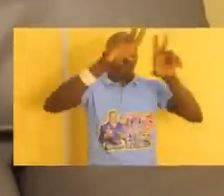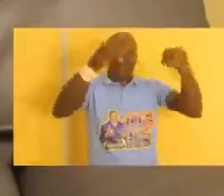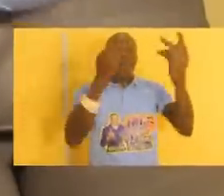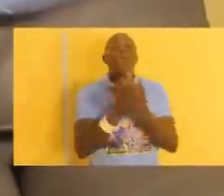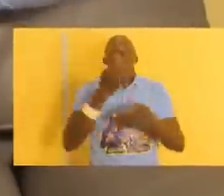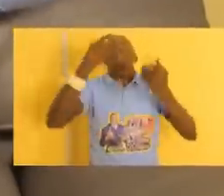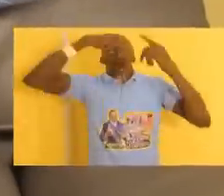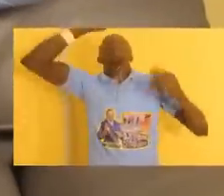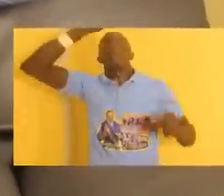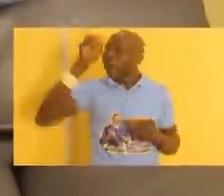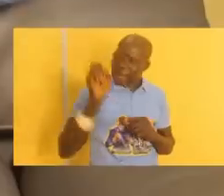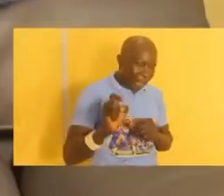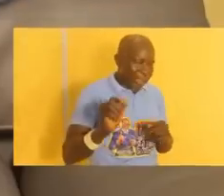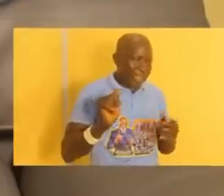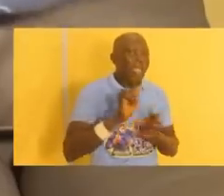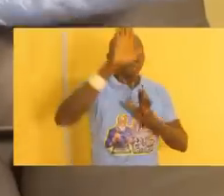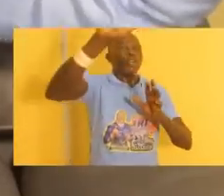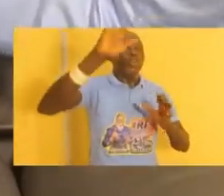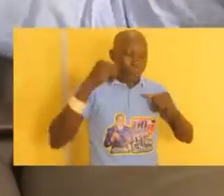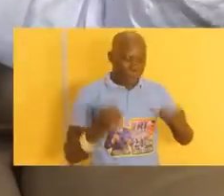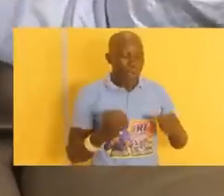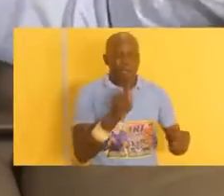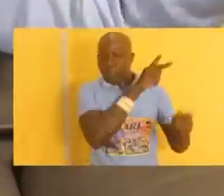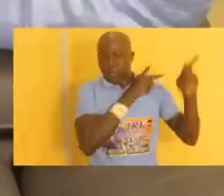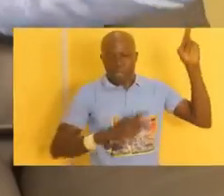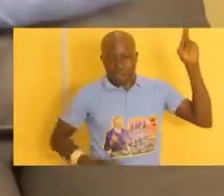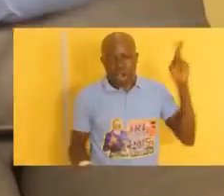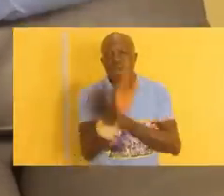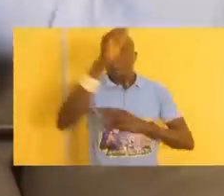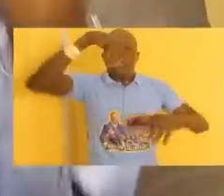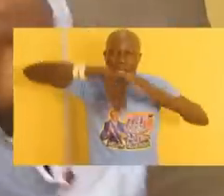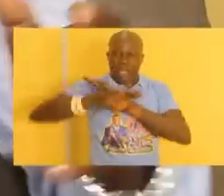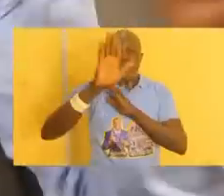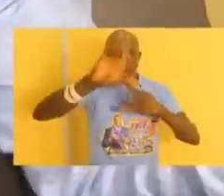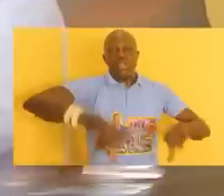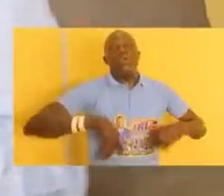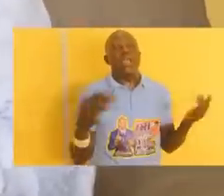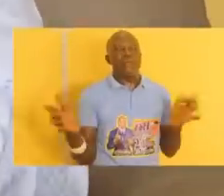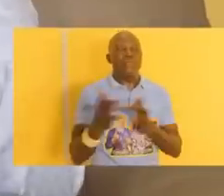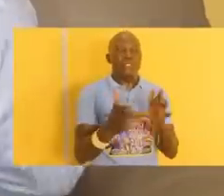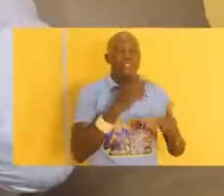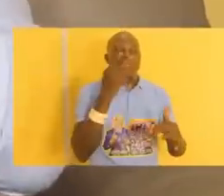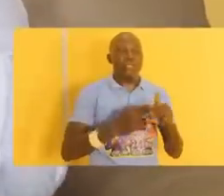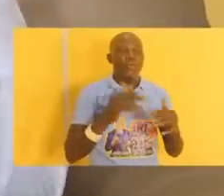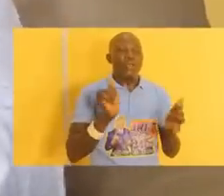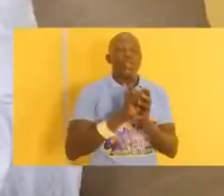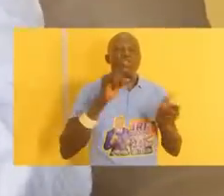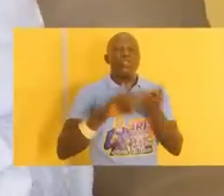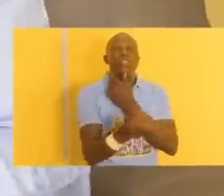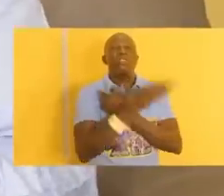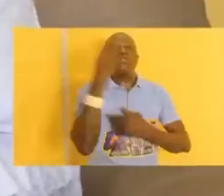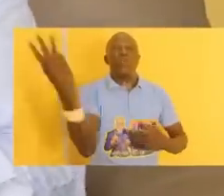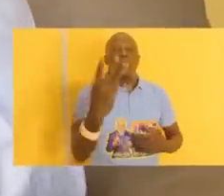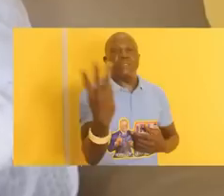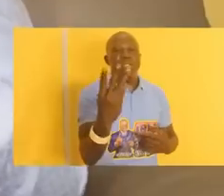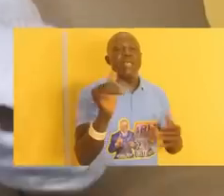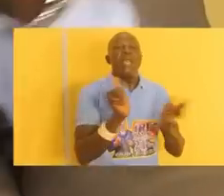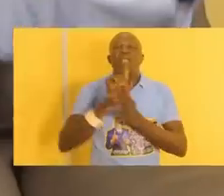I authorize. I authorize. The power of Jesus. The power of Jesus. Amen. You know you are no. Today there